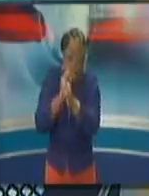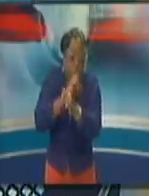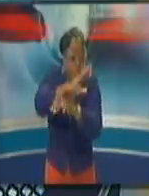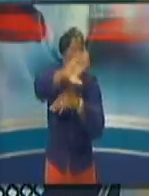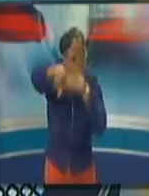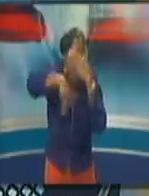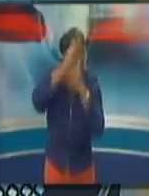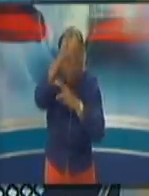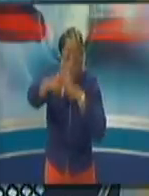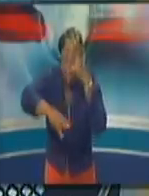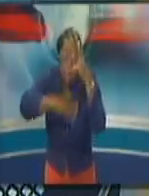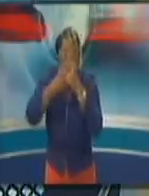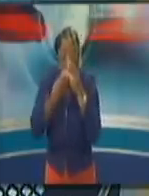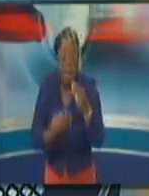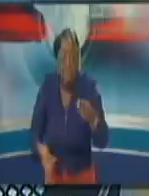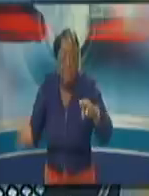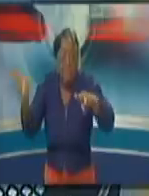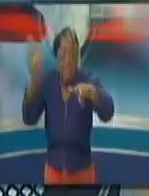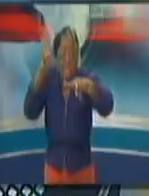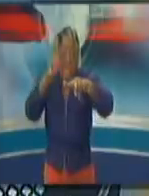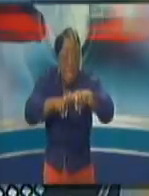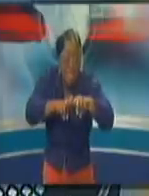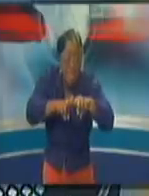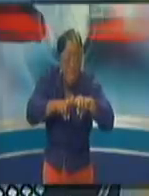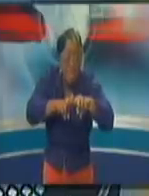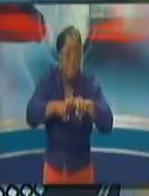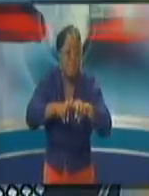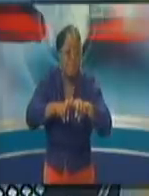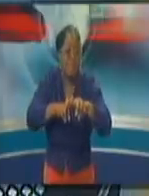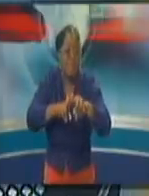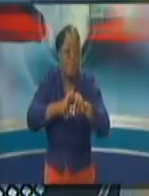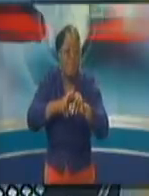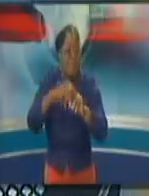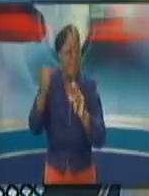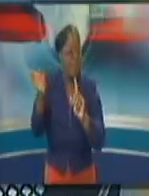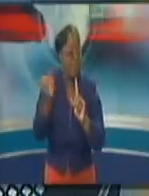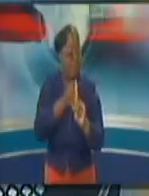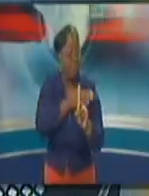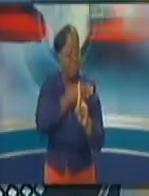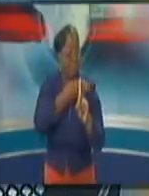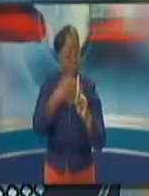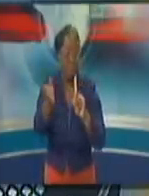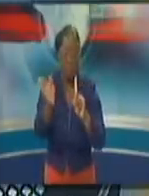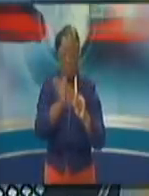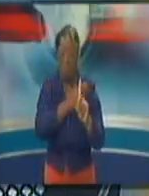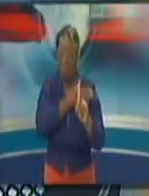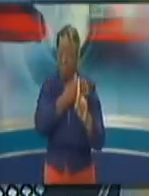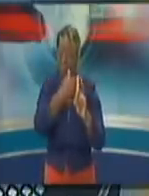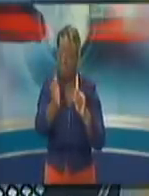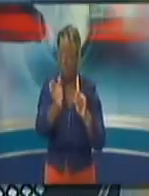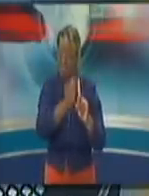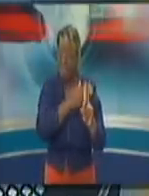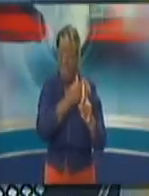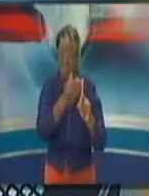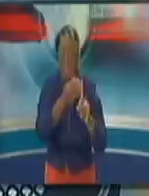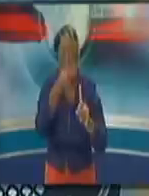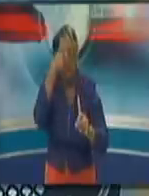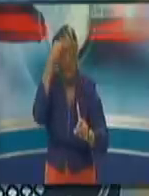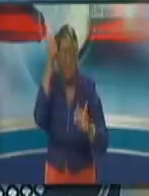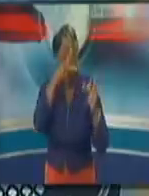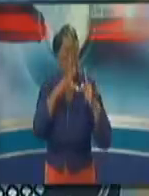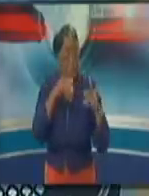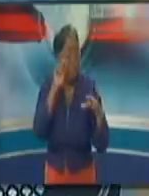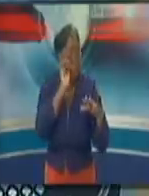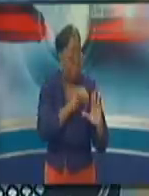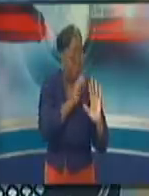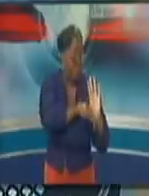risk for intimate partner violence because of the fact that people are in close quarters